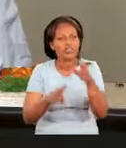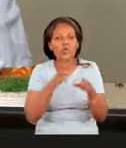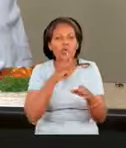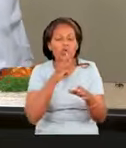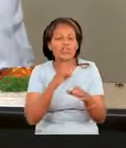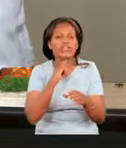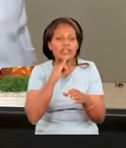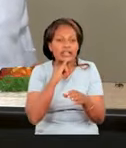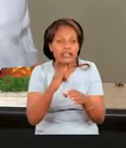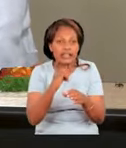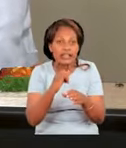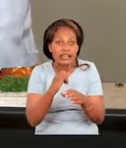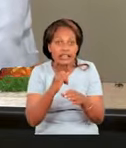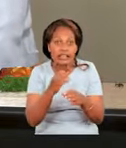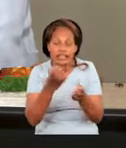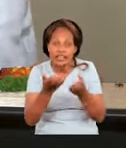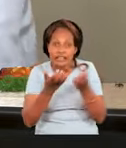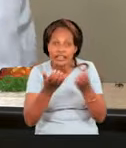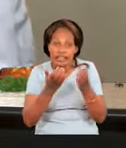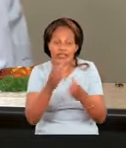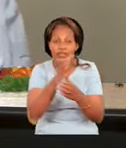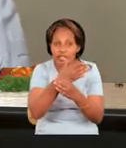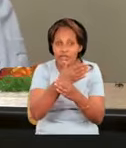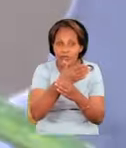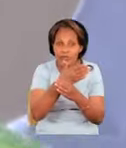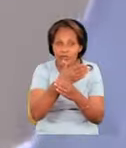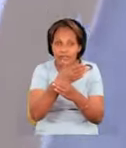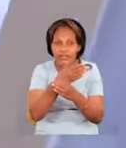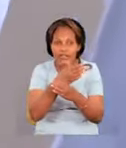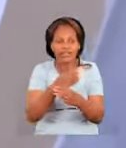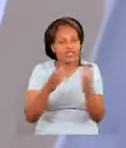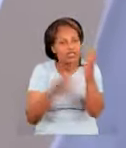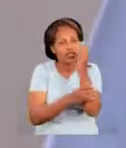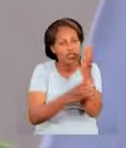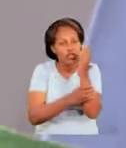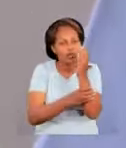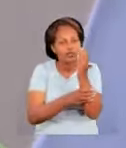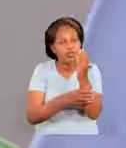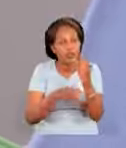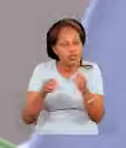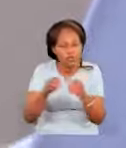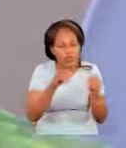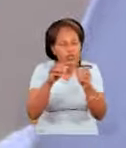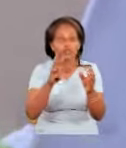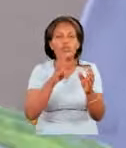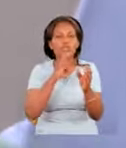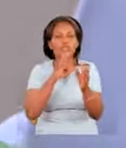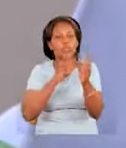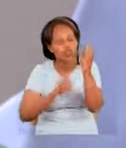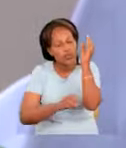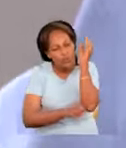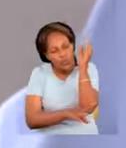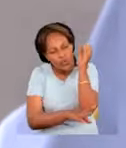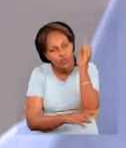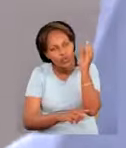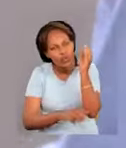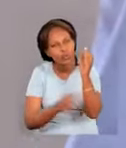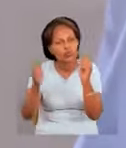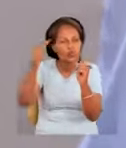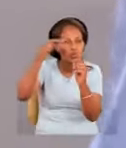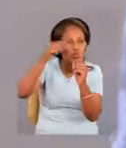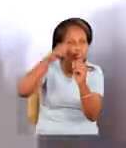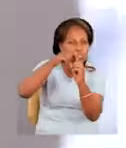is needed in the leaves. So the stem helps to transport water from the root to the